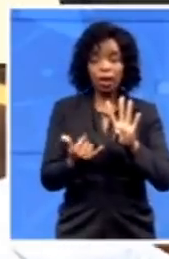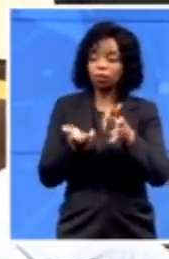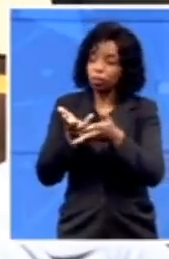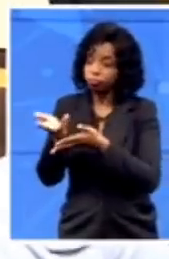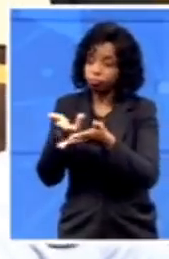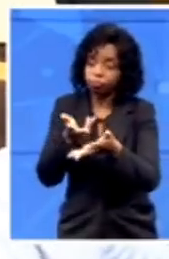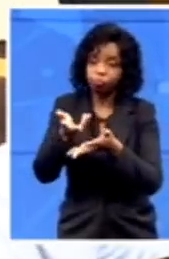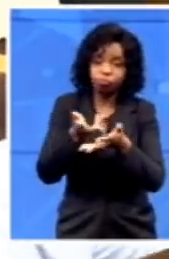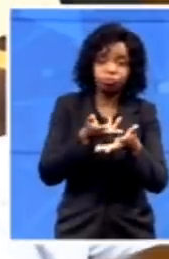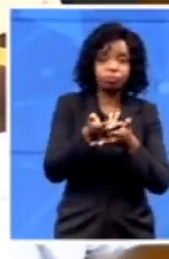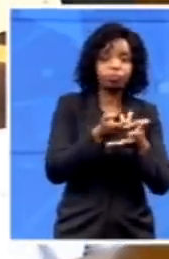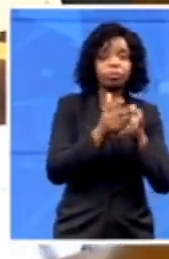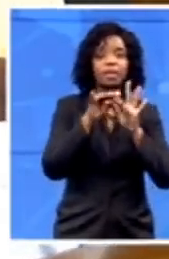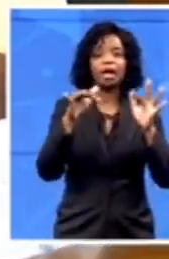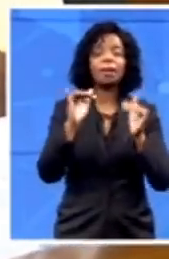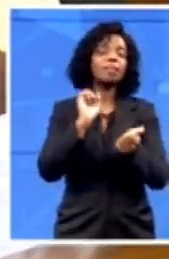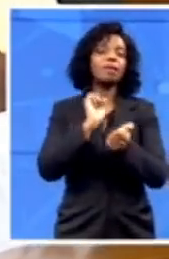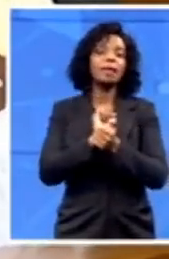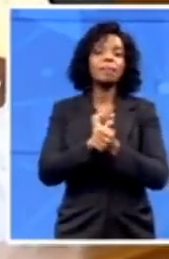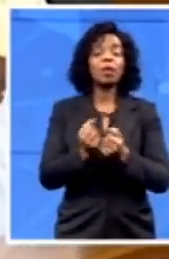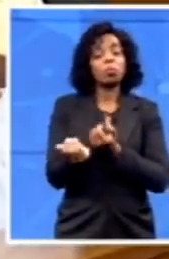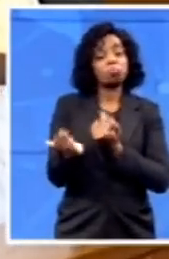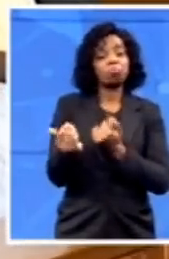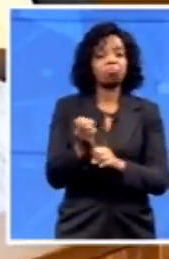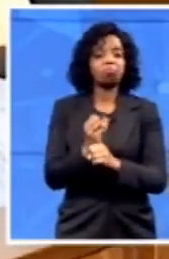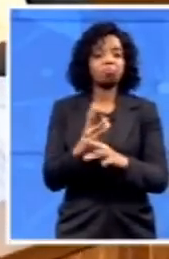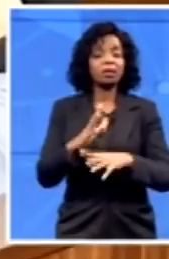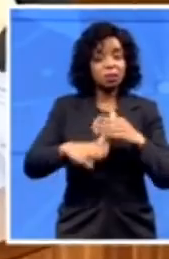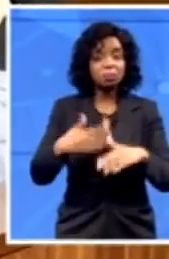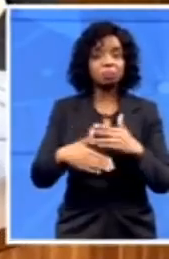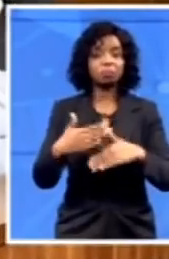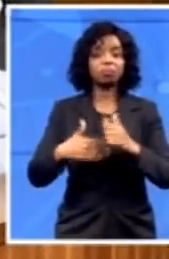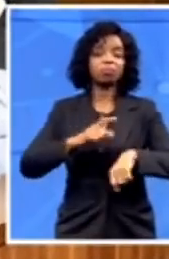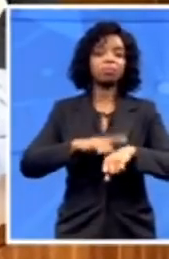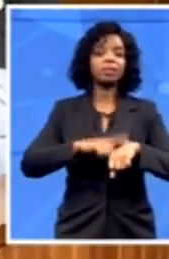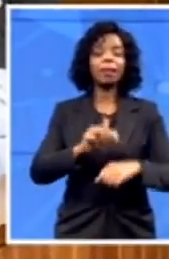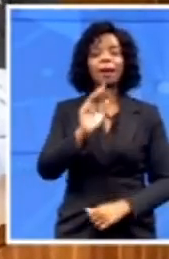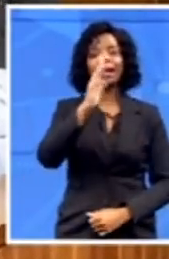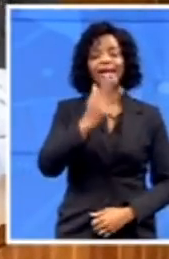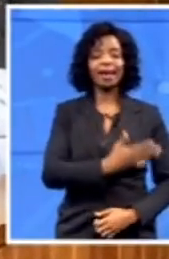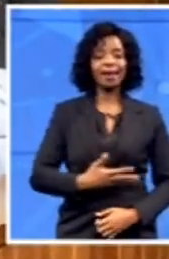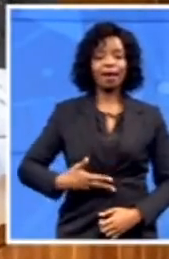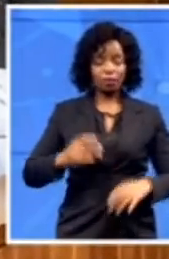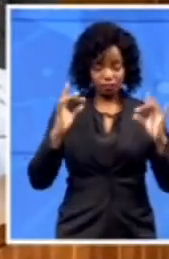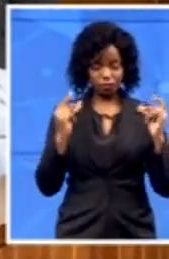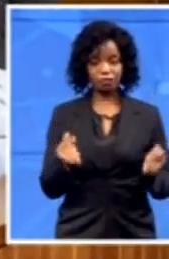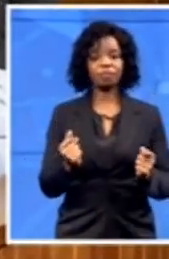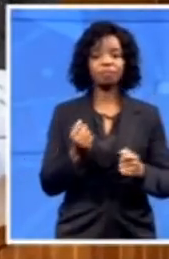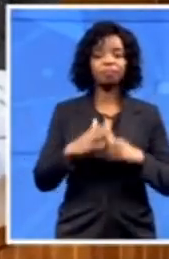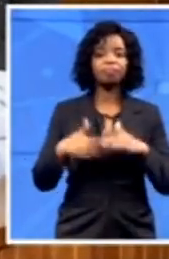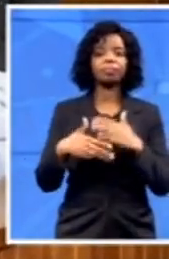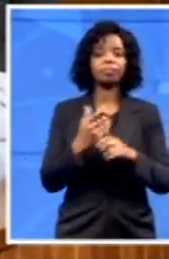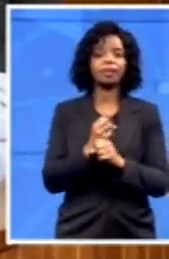expecting proceedings to take place and begin at 9:30 promptly when all accused are in court.